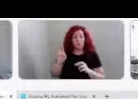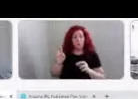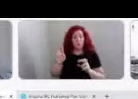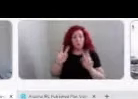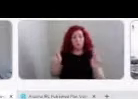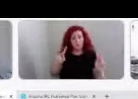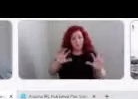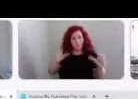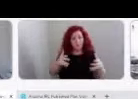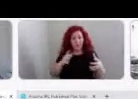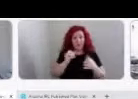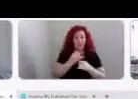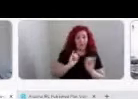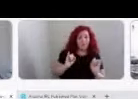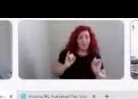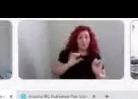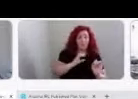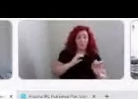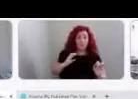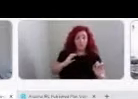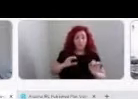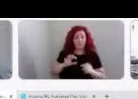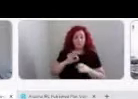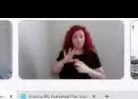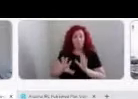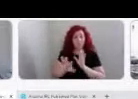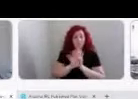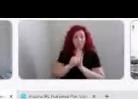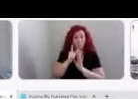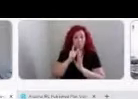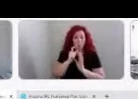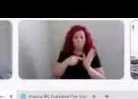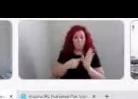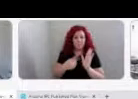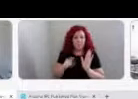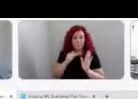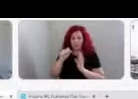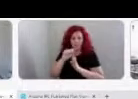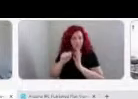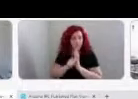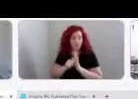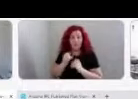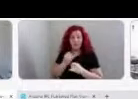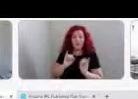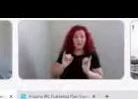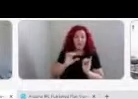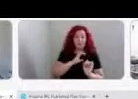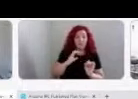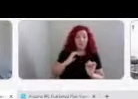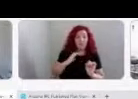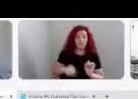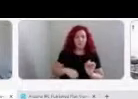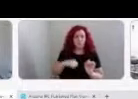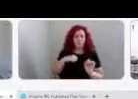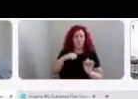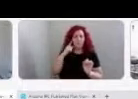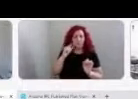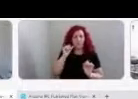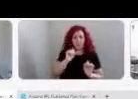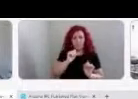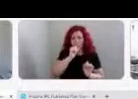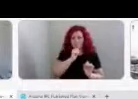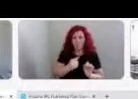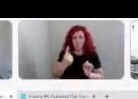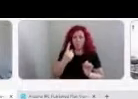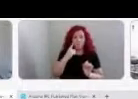give the voters the right to choose their electors not the state the independent commission is a source of pride for arizona one for